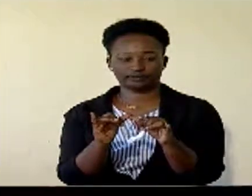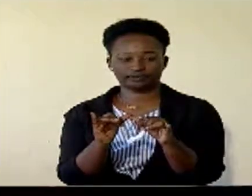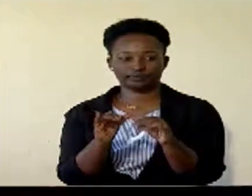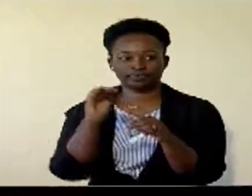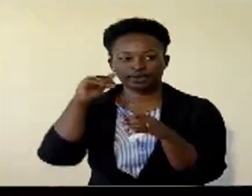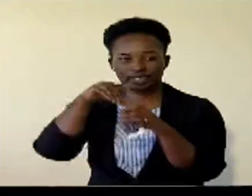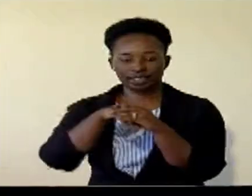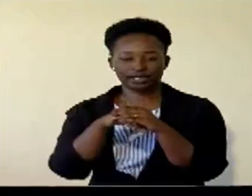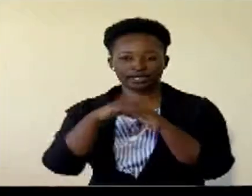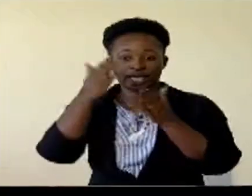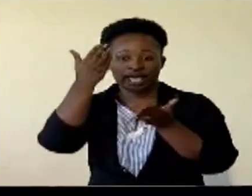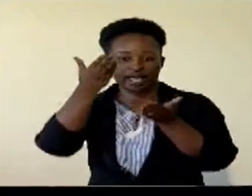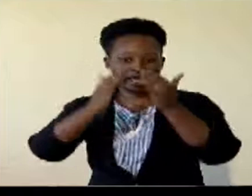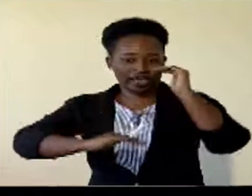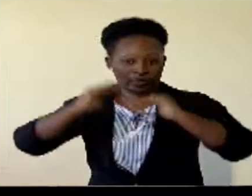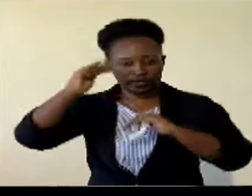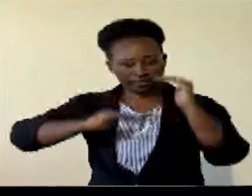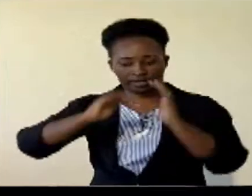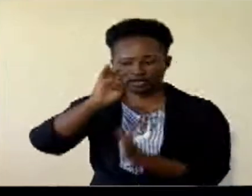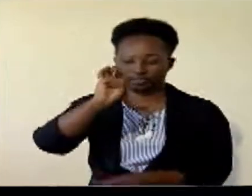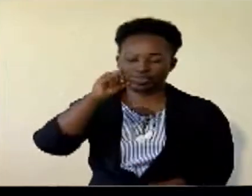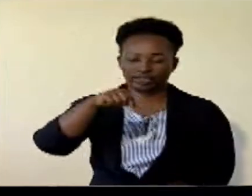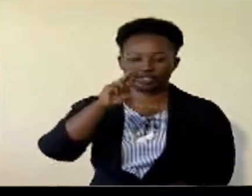in equilibrium